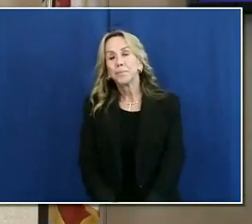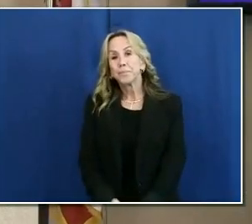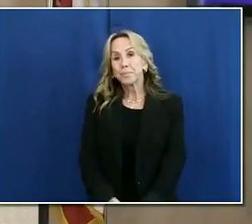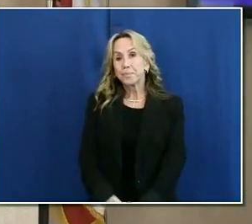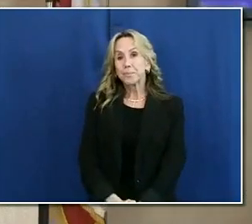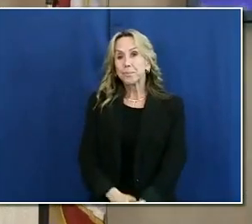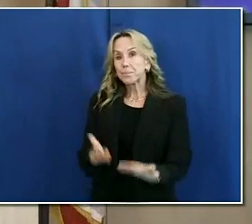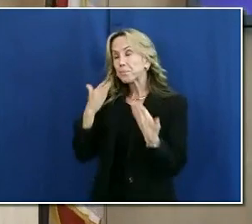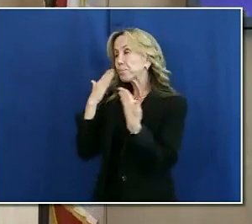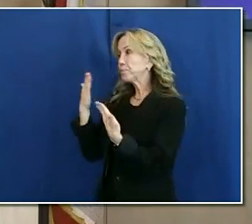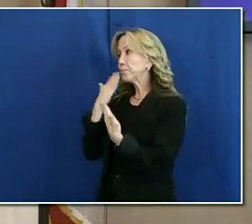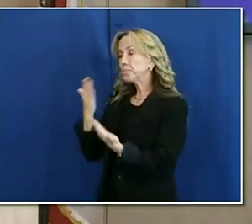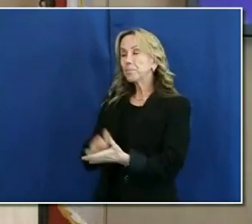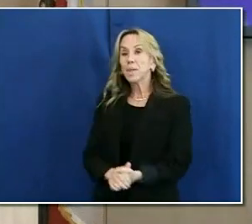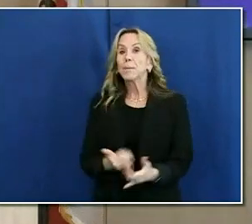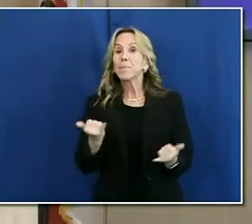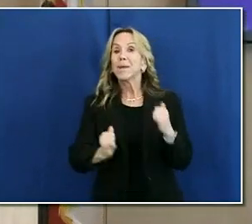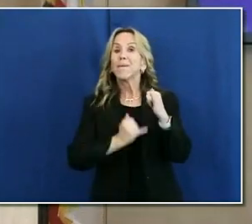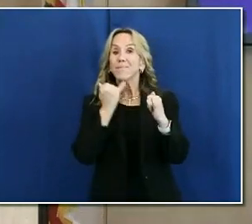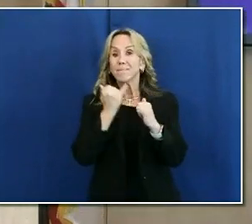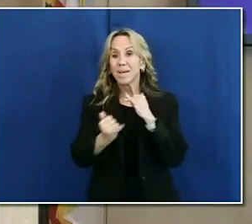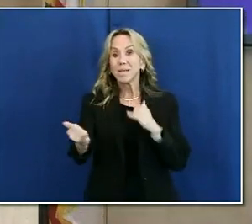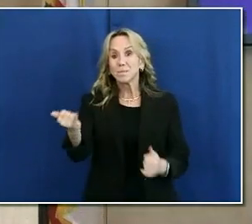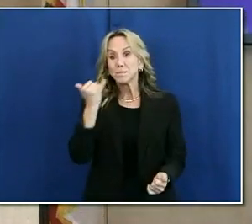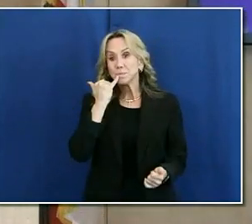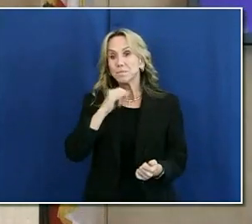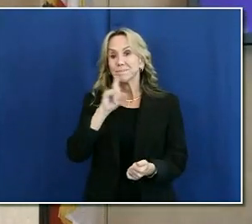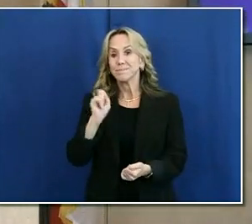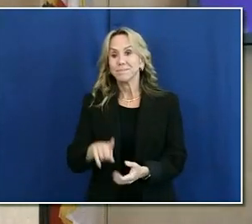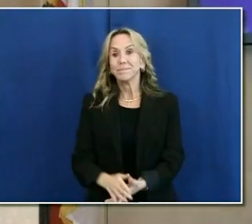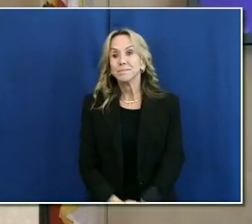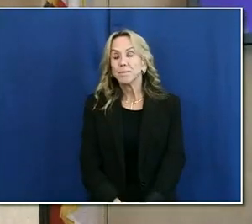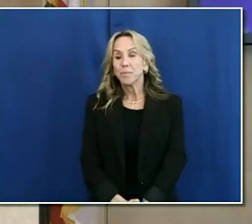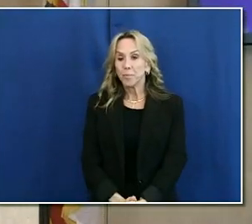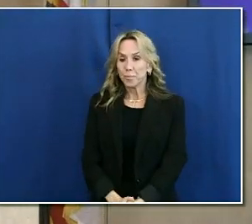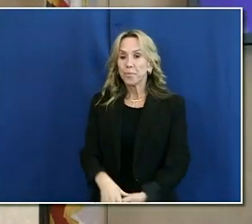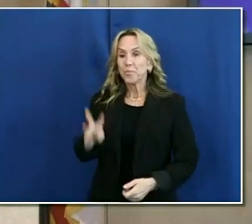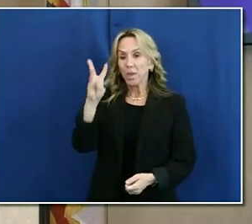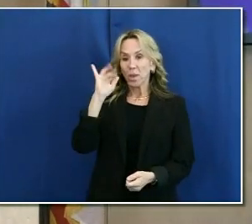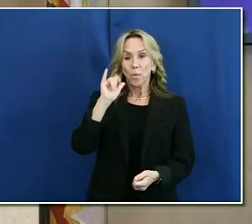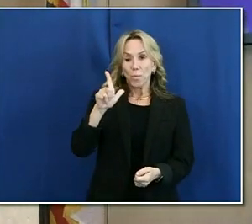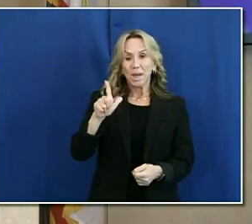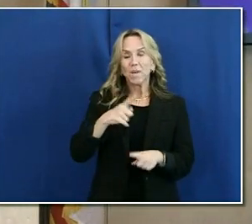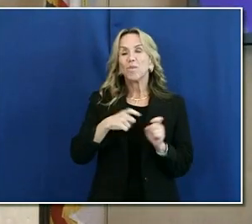Thank you. Thank you. With that, we'll go to our final call-in question. Will Hunsberry, Voice of San Diego.